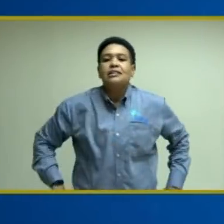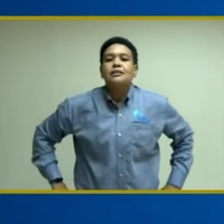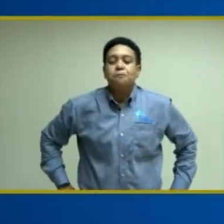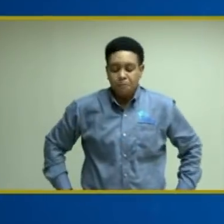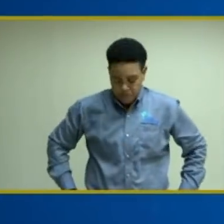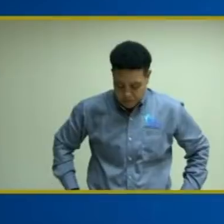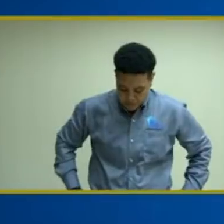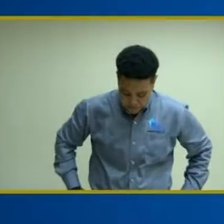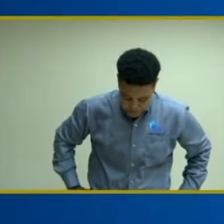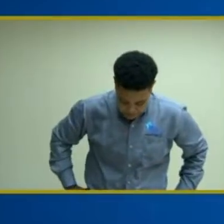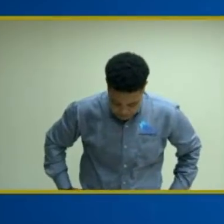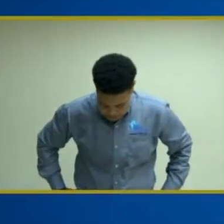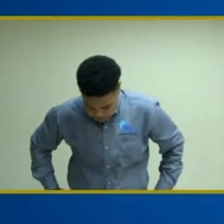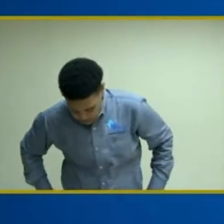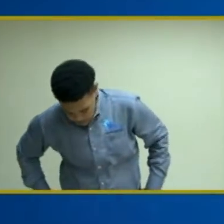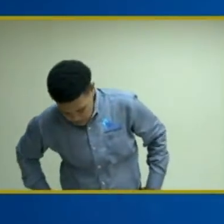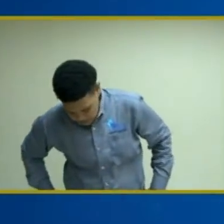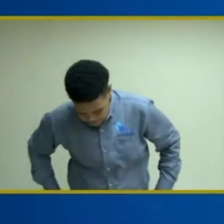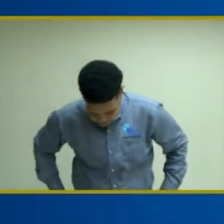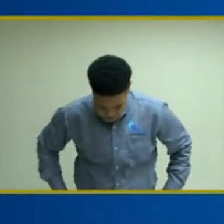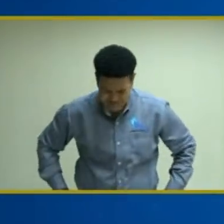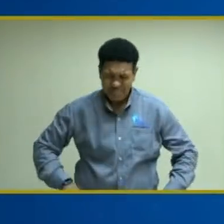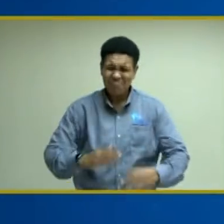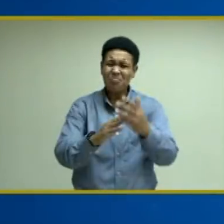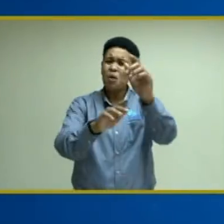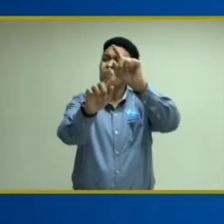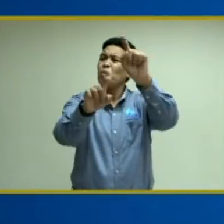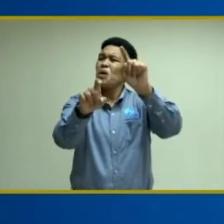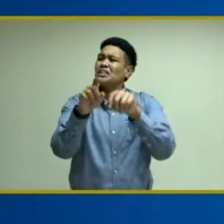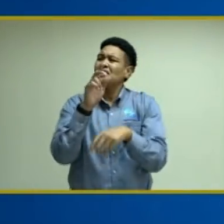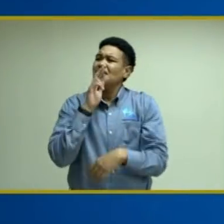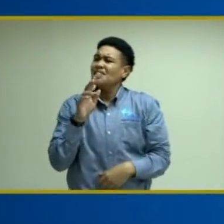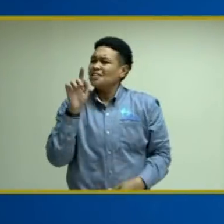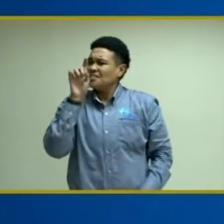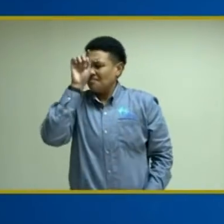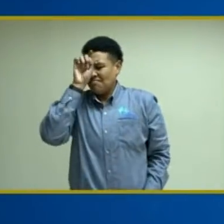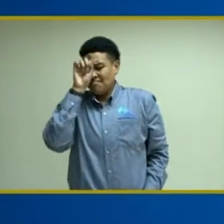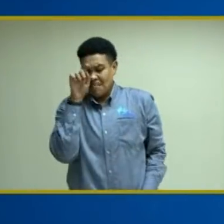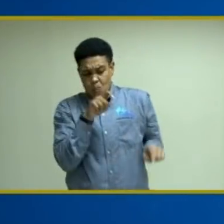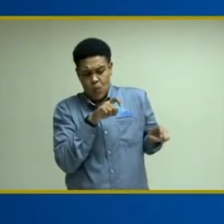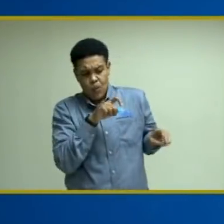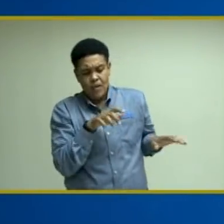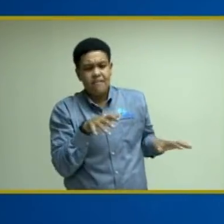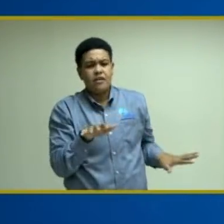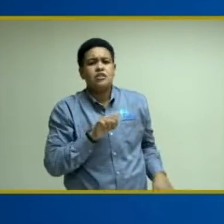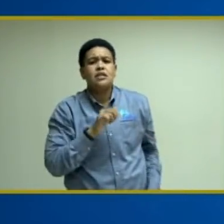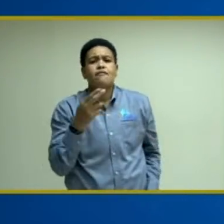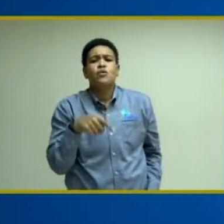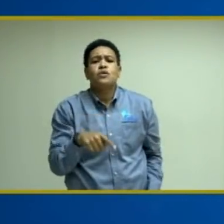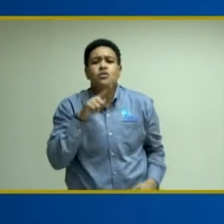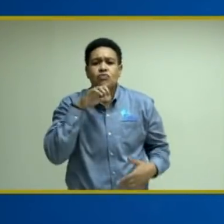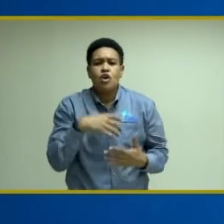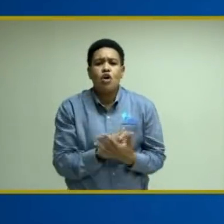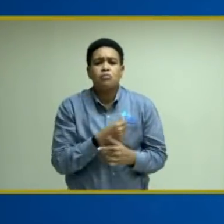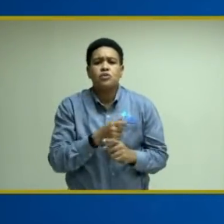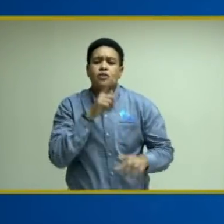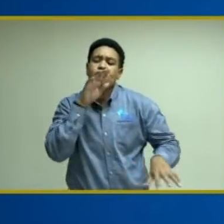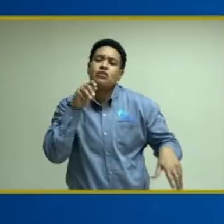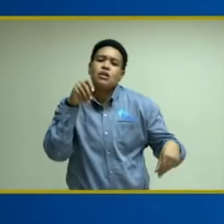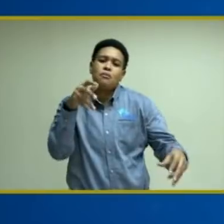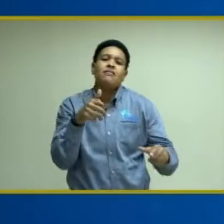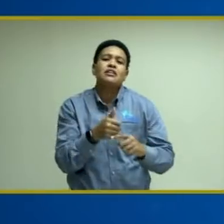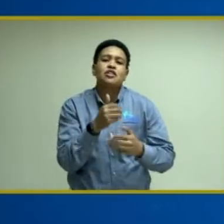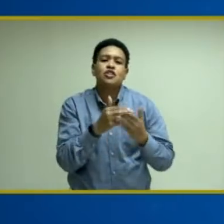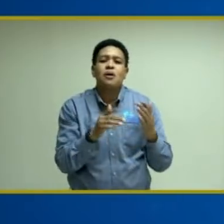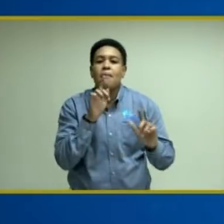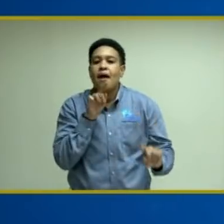So in terms of, there are some questions that have been asked, and I'm using this opportunity to provide some